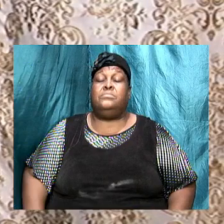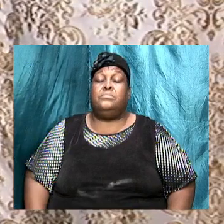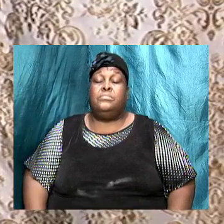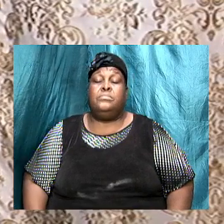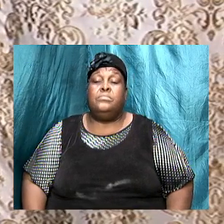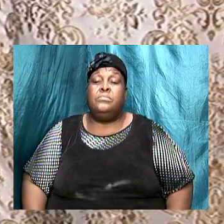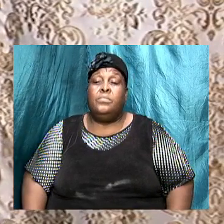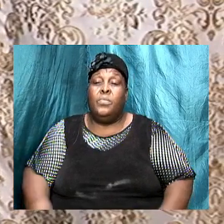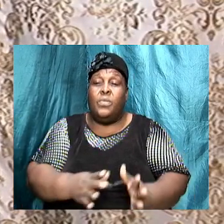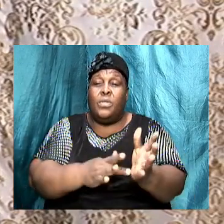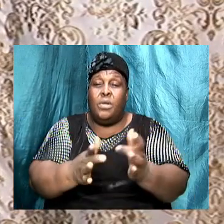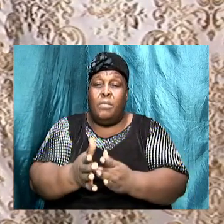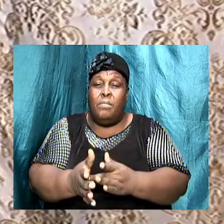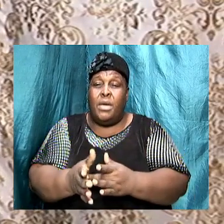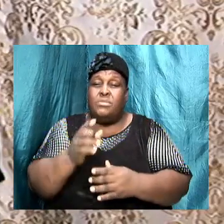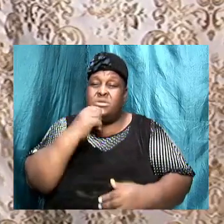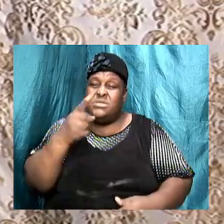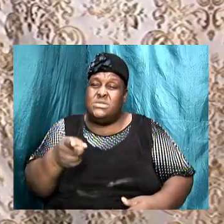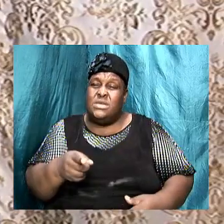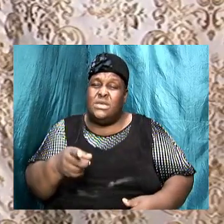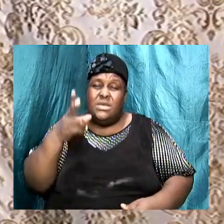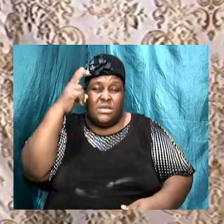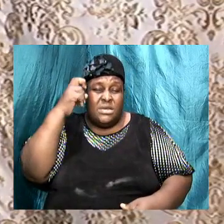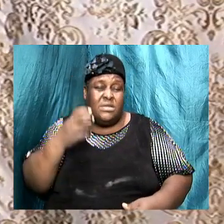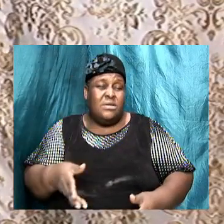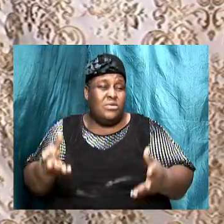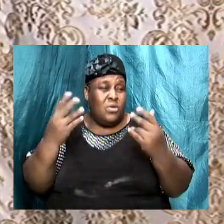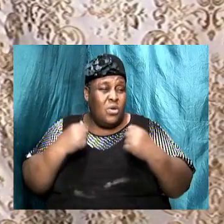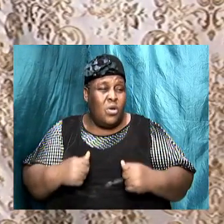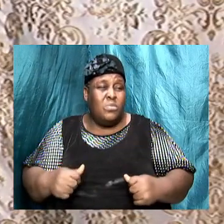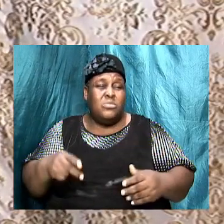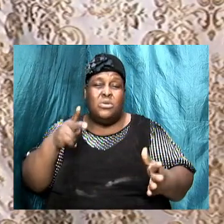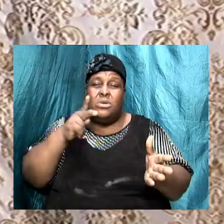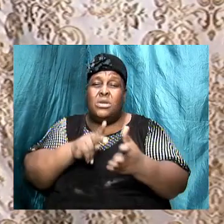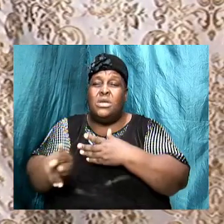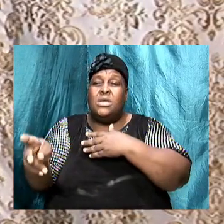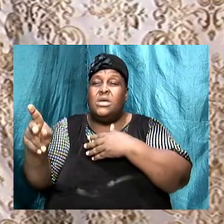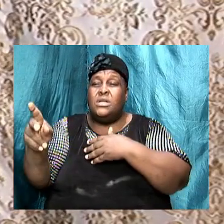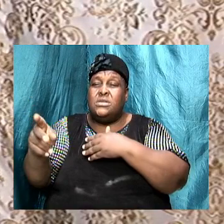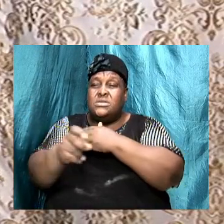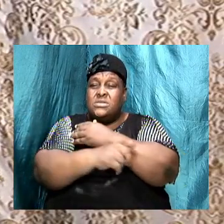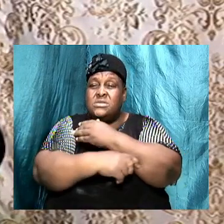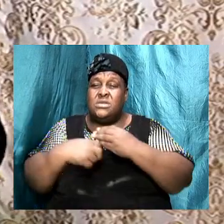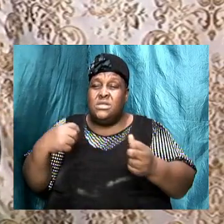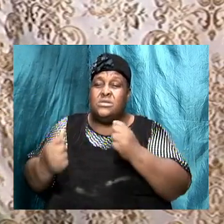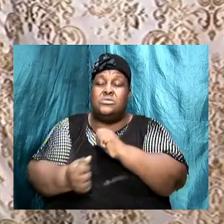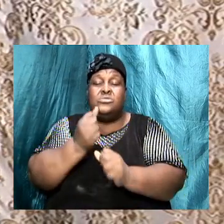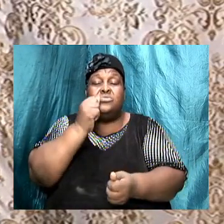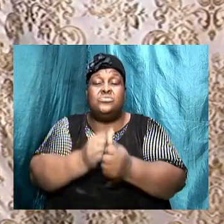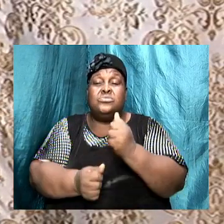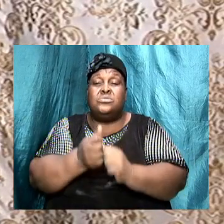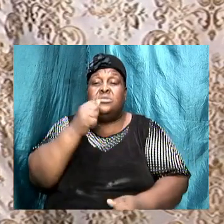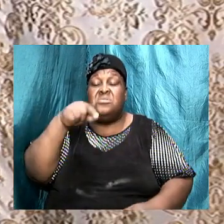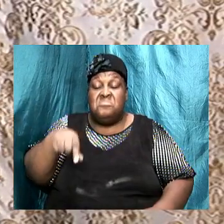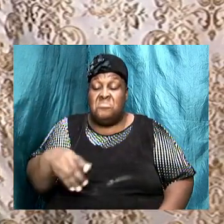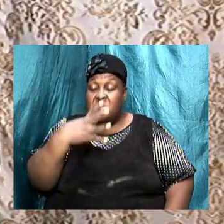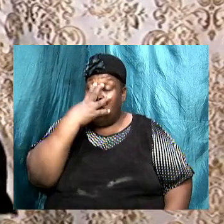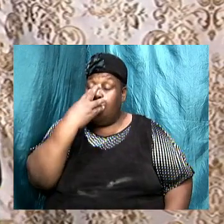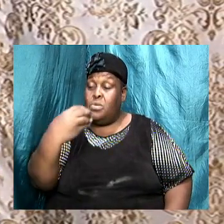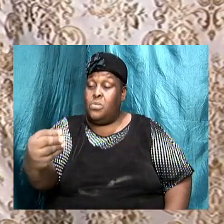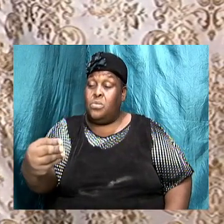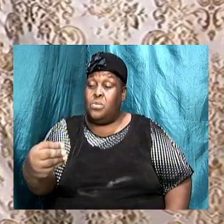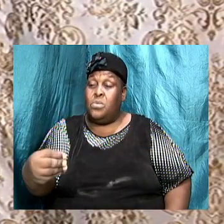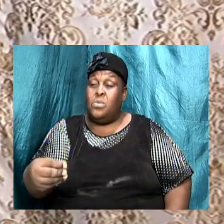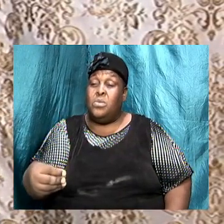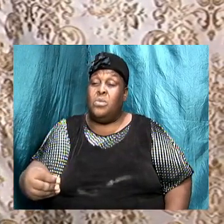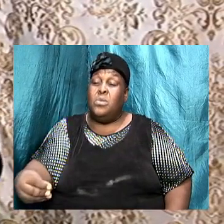The Bible says that Satan come to what? Steal, kill, and destroy. And these wolves, which are